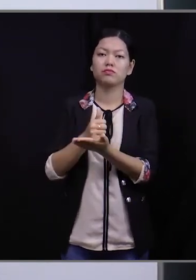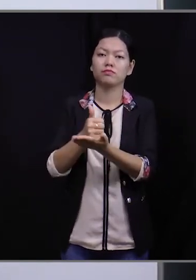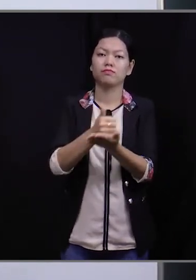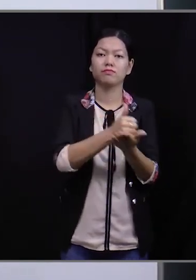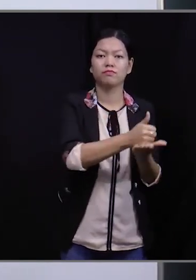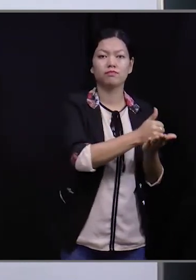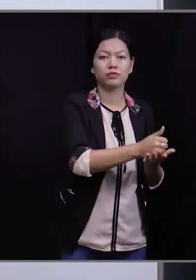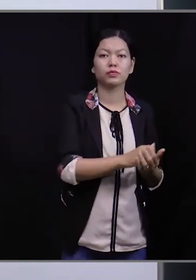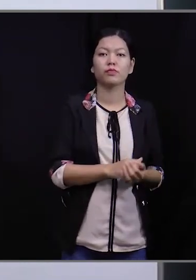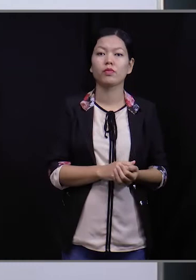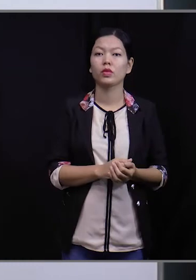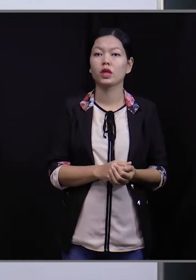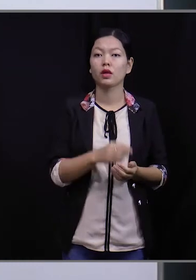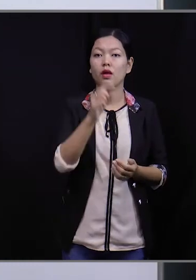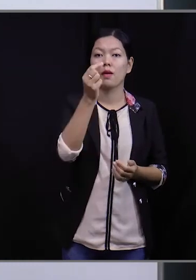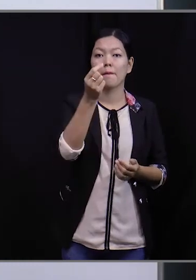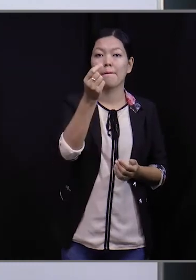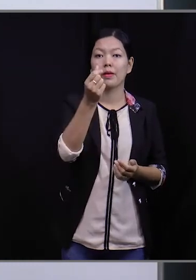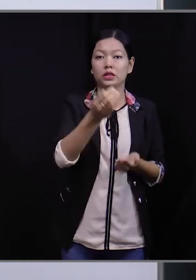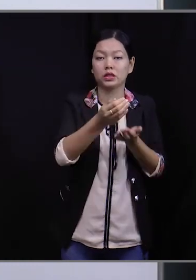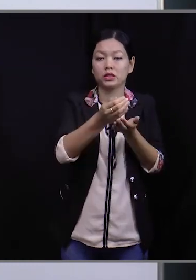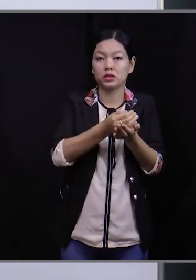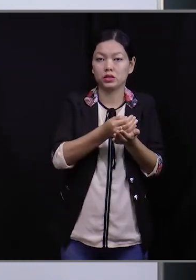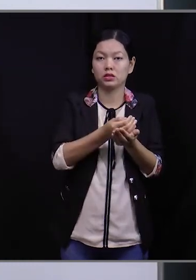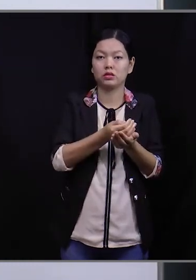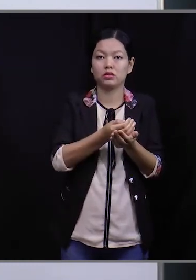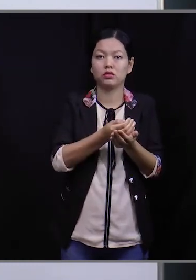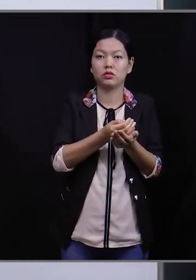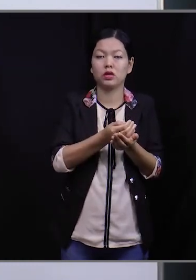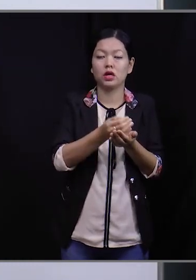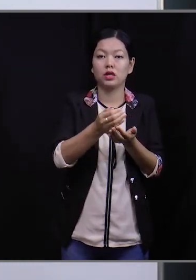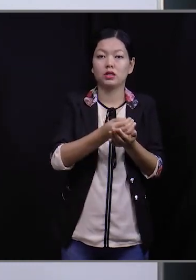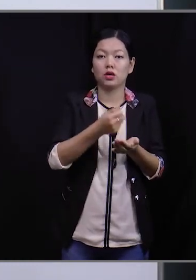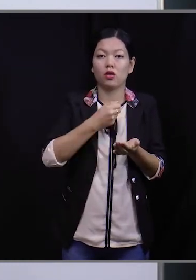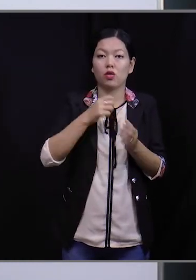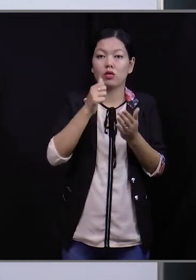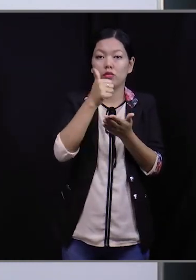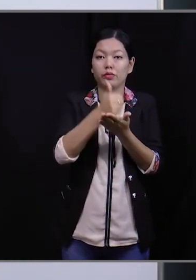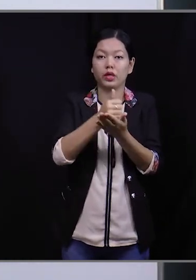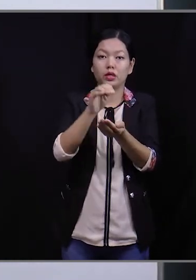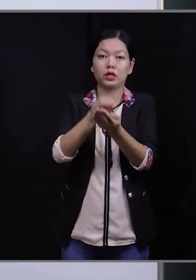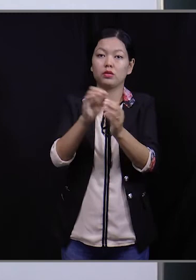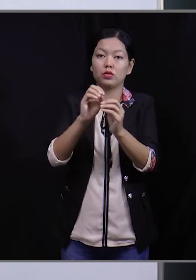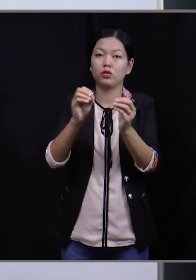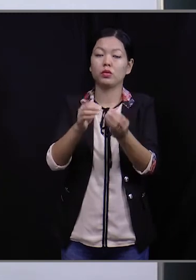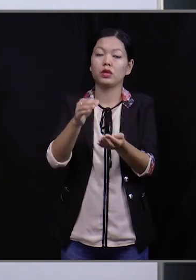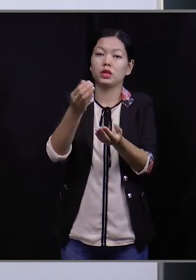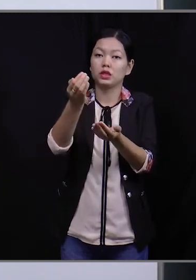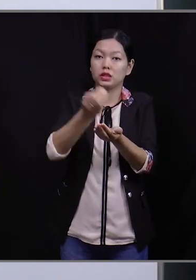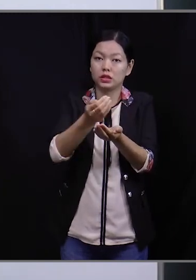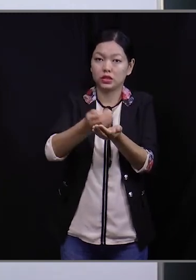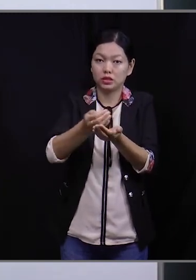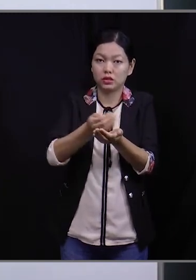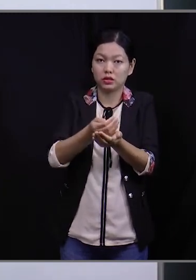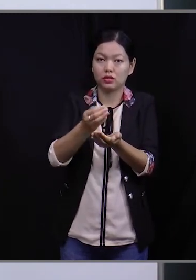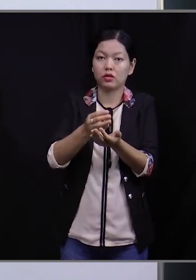keep certain cash reserve with the central bank. Are you getting the point or not? All